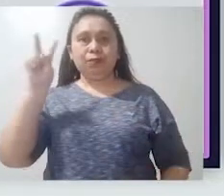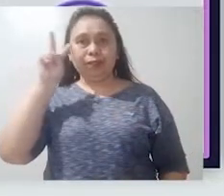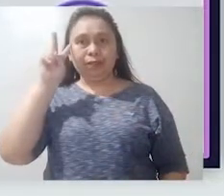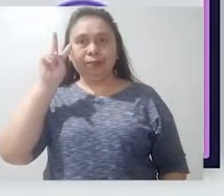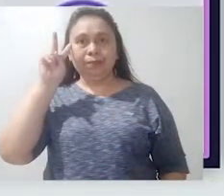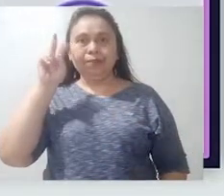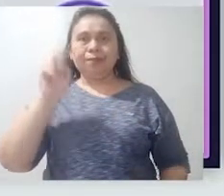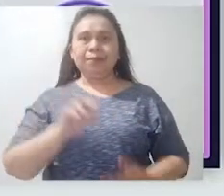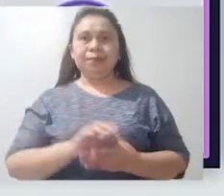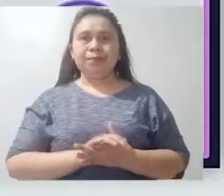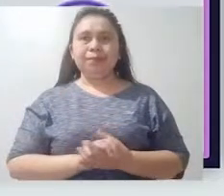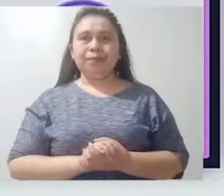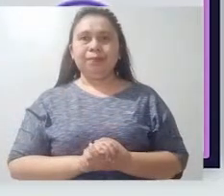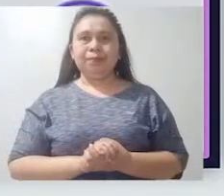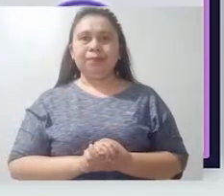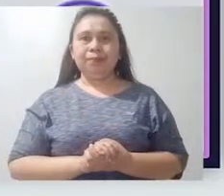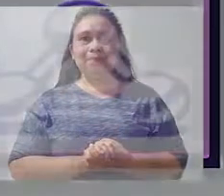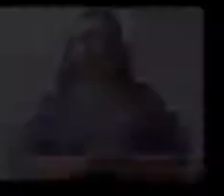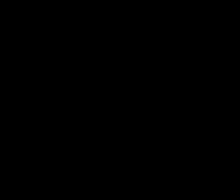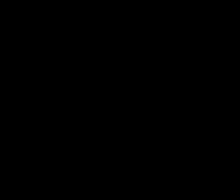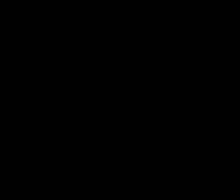TV.